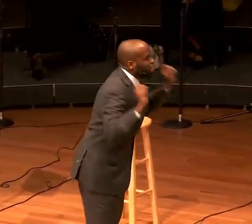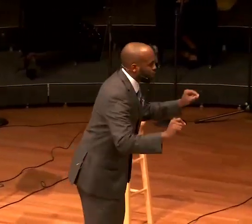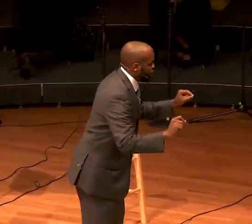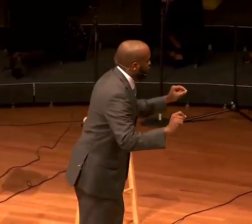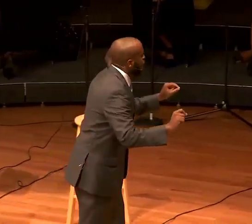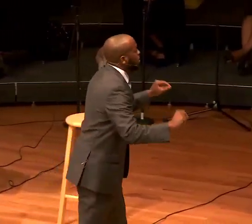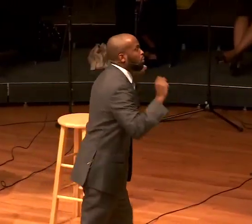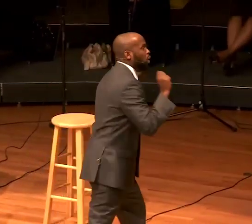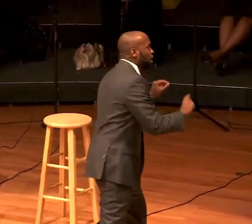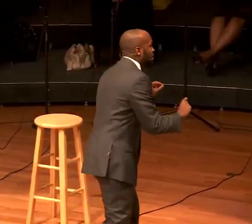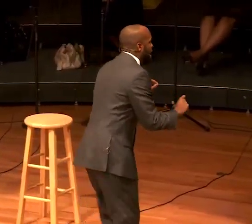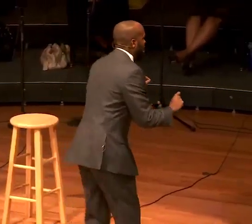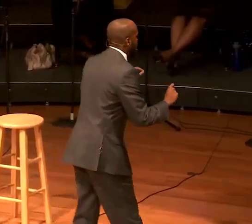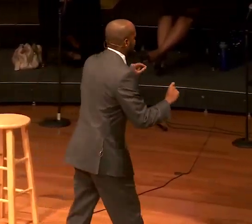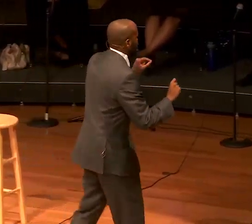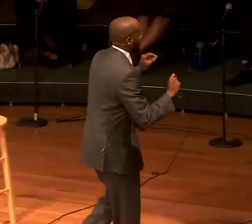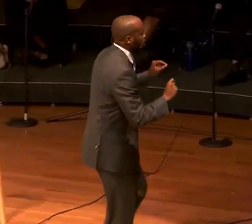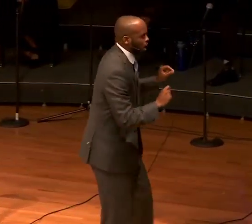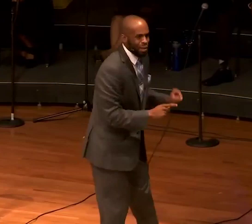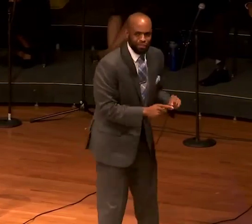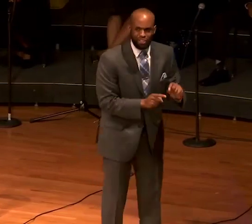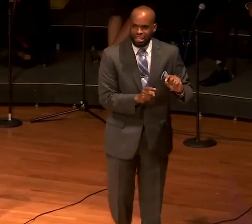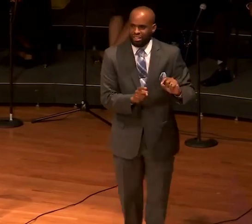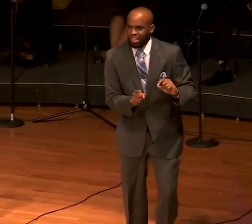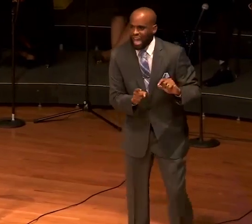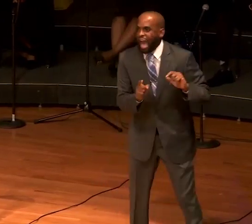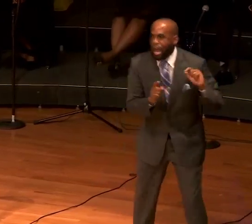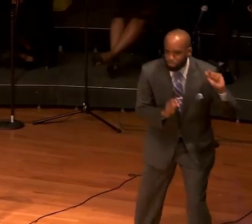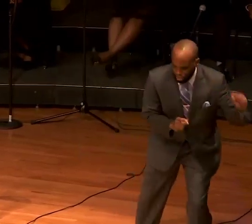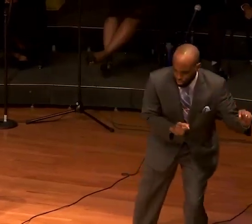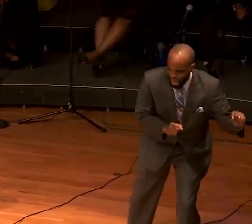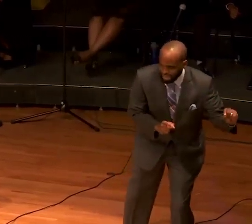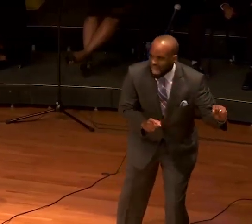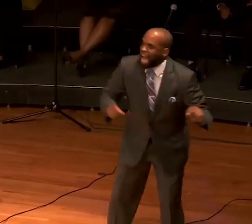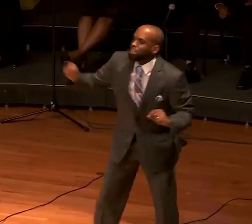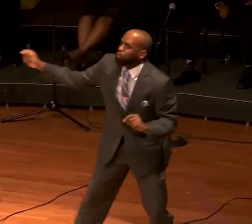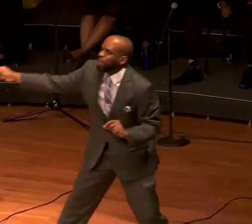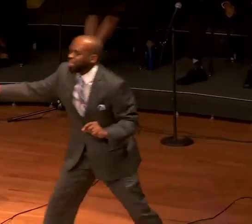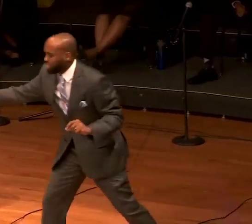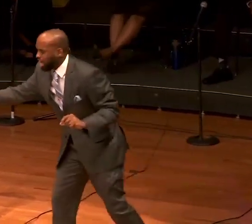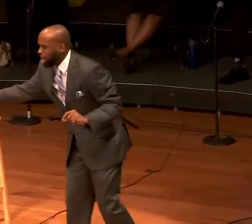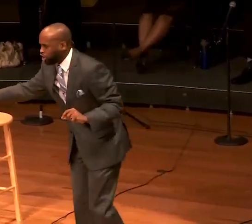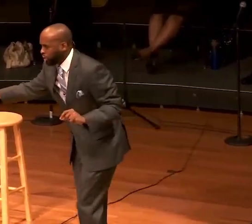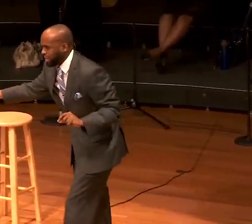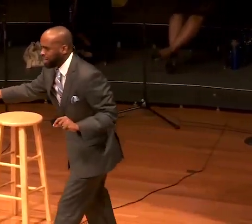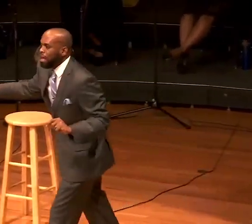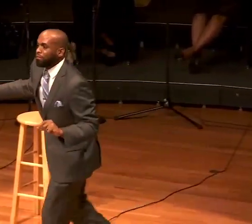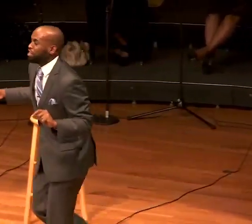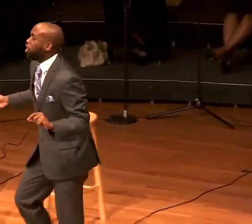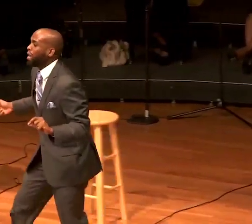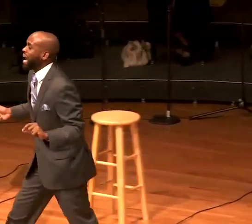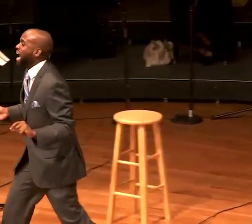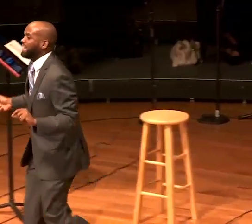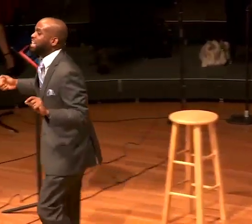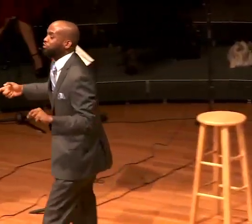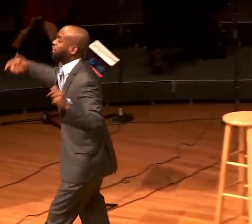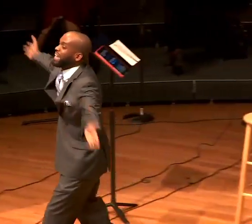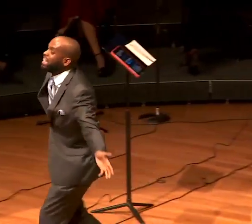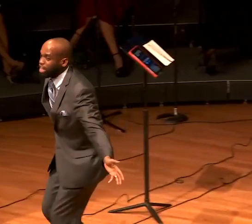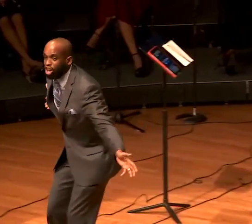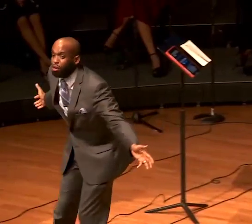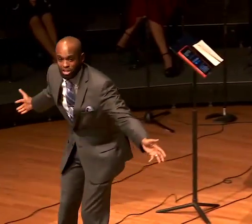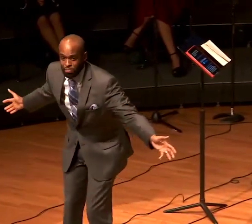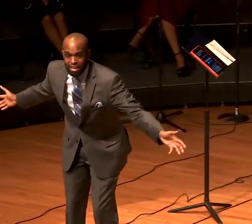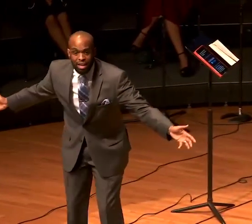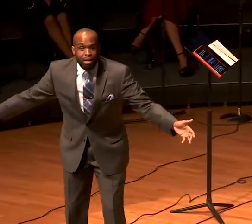any material. But what about if it spoke about the abstract as well as the concrete, that no one had need for